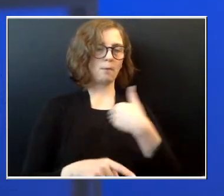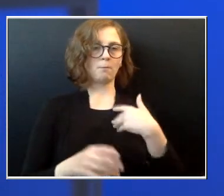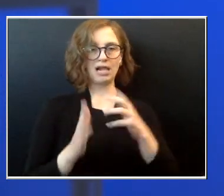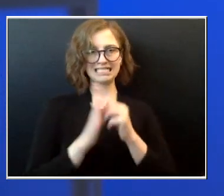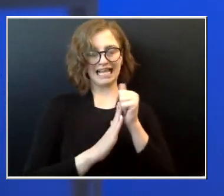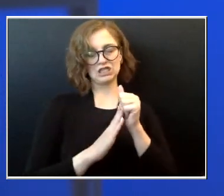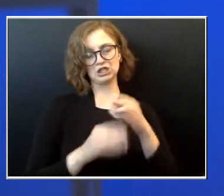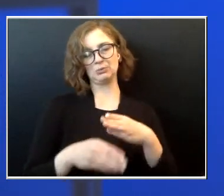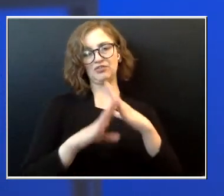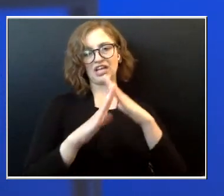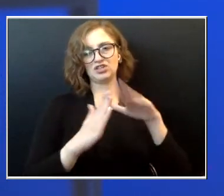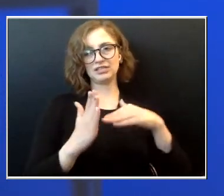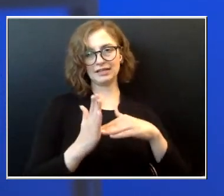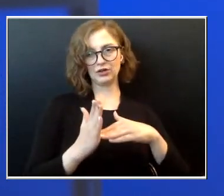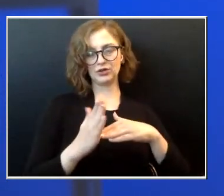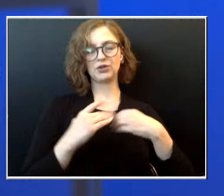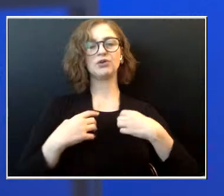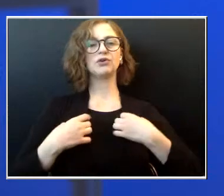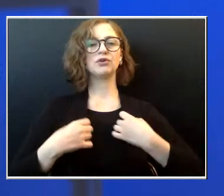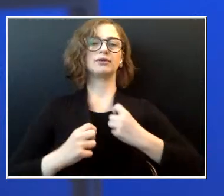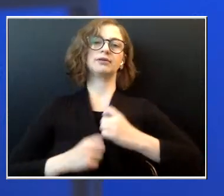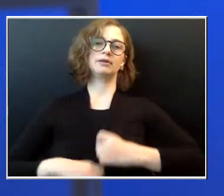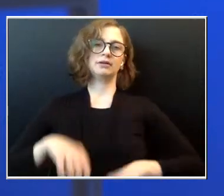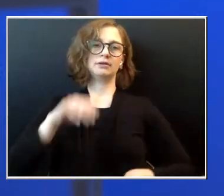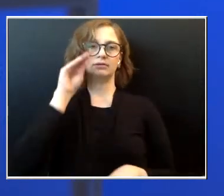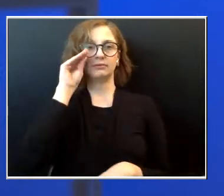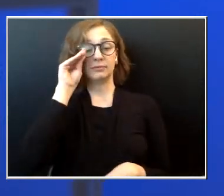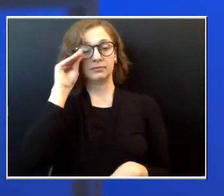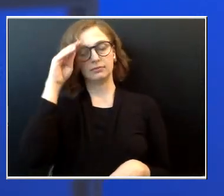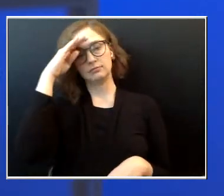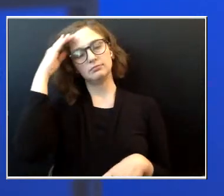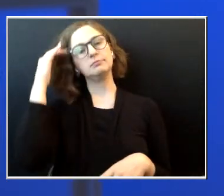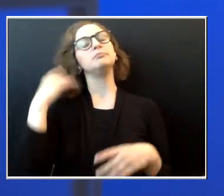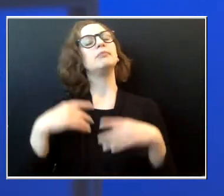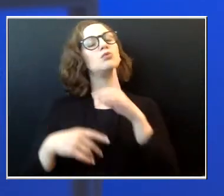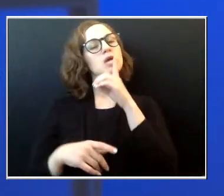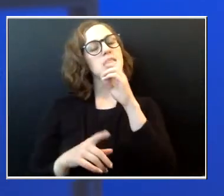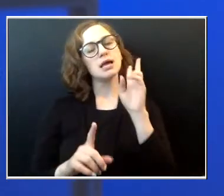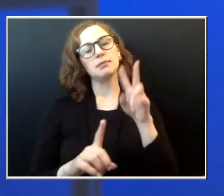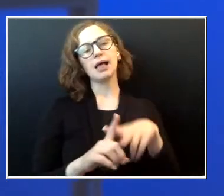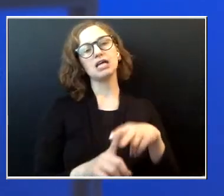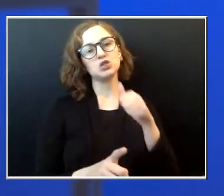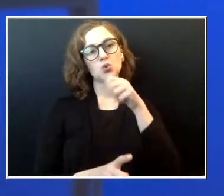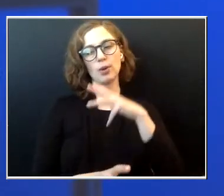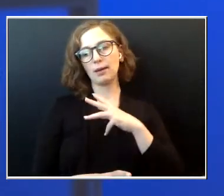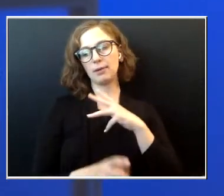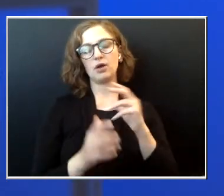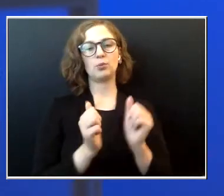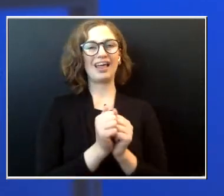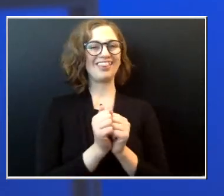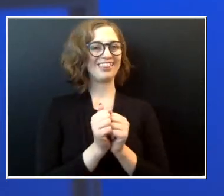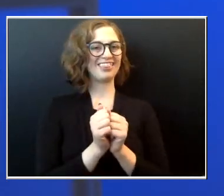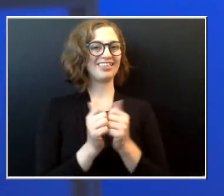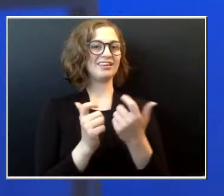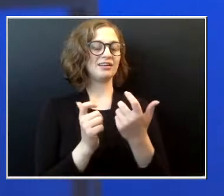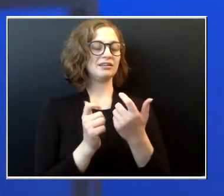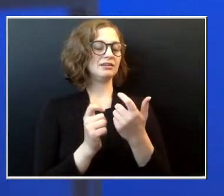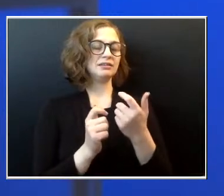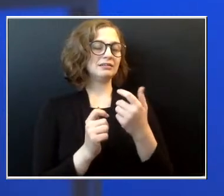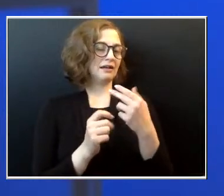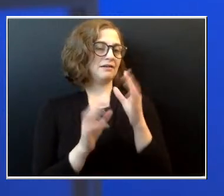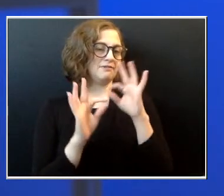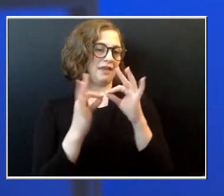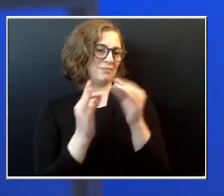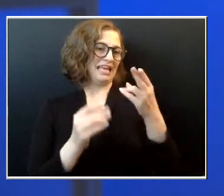It is very applicable to women who have a maternal family history of breast cancer.